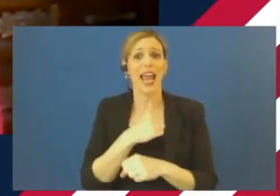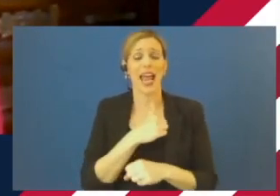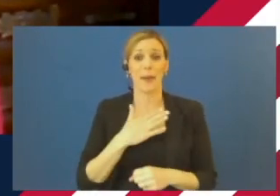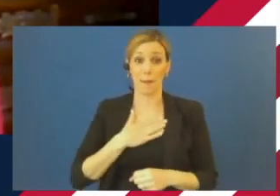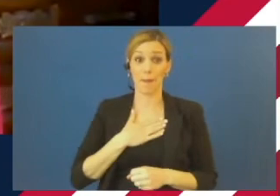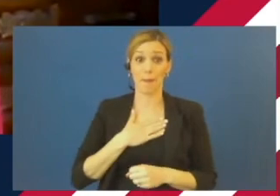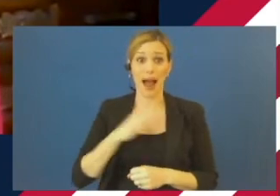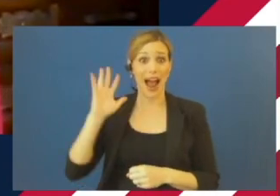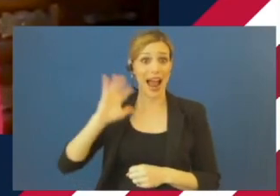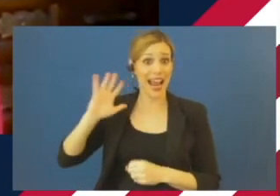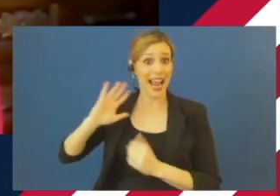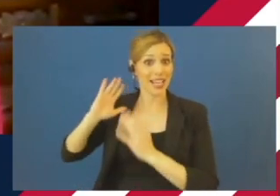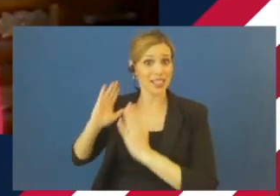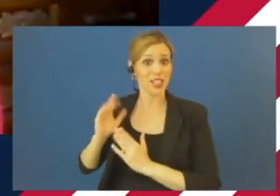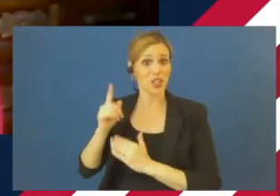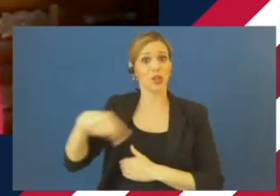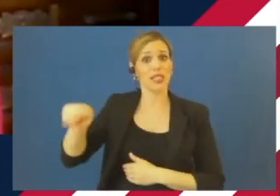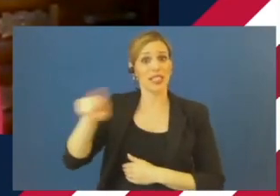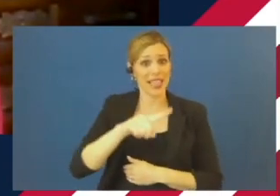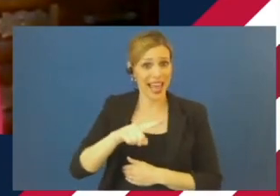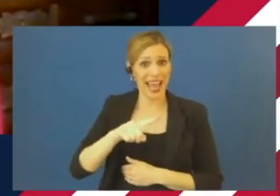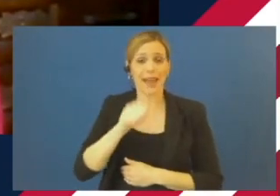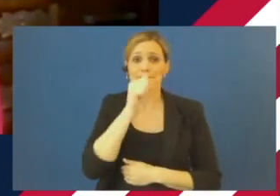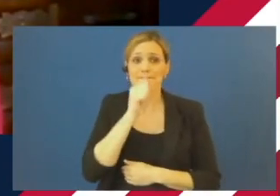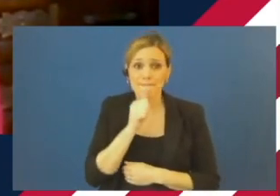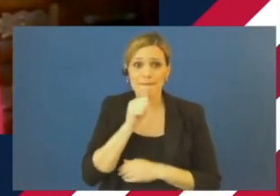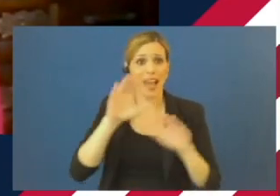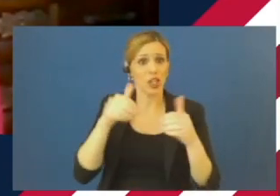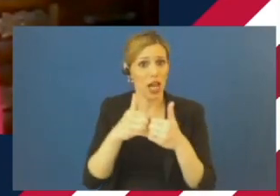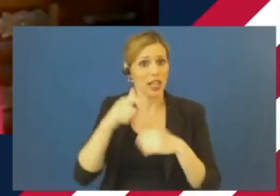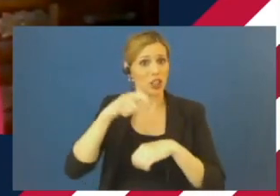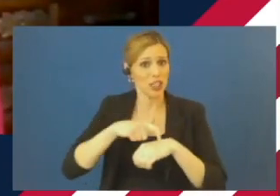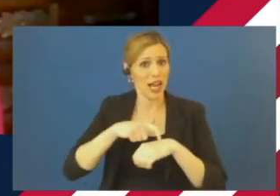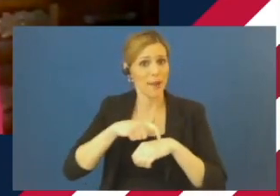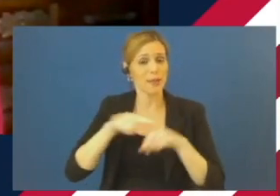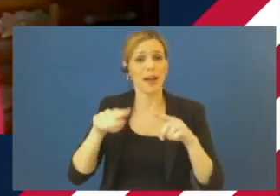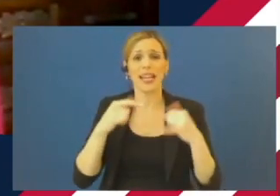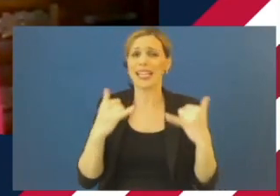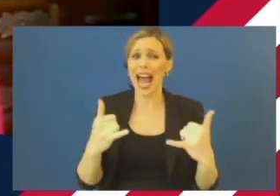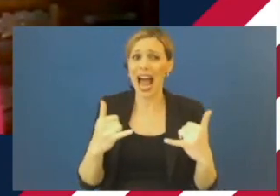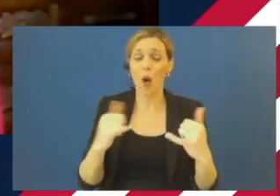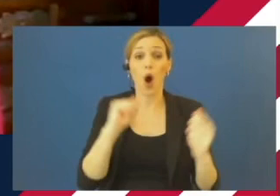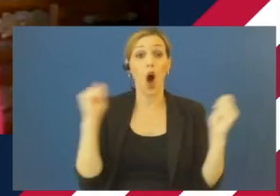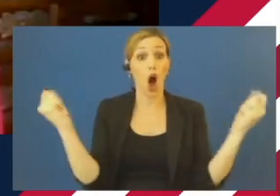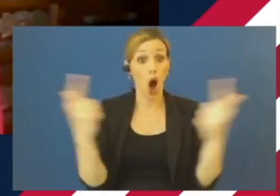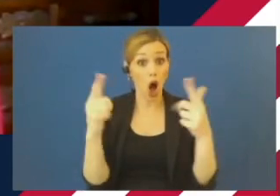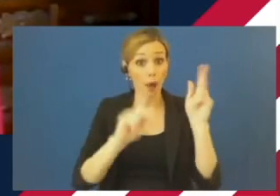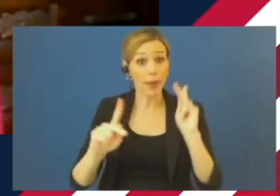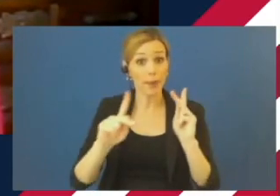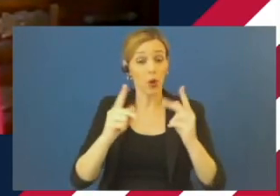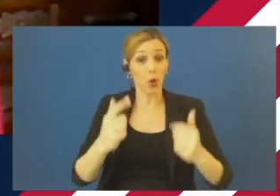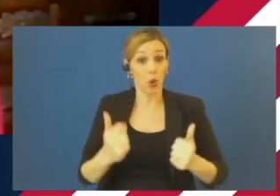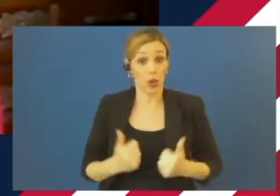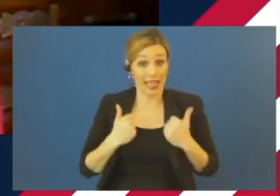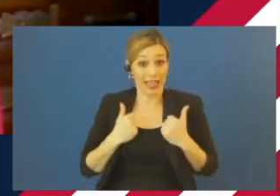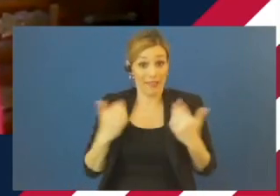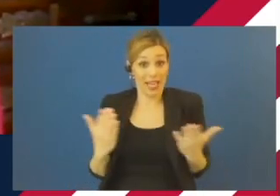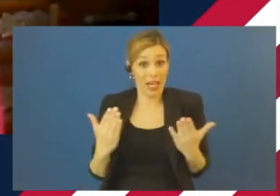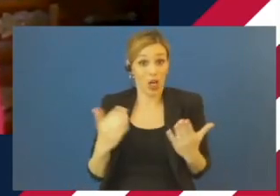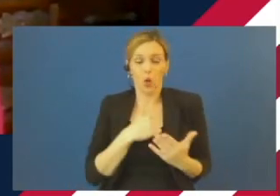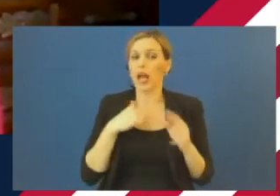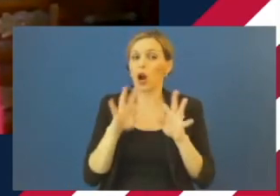mainstream narrative. But we fought back because every one of us is quintessentially American and fundamentally part of the nation's